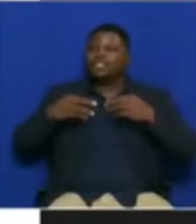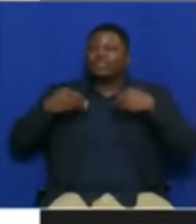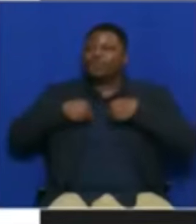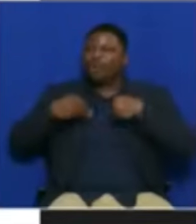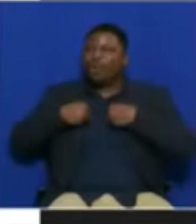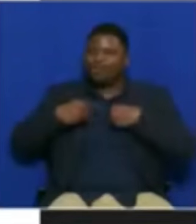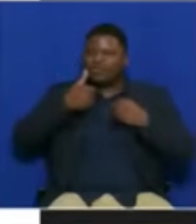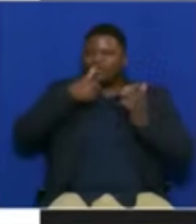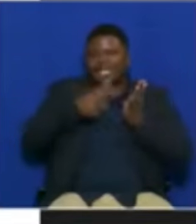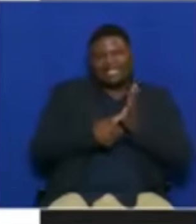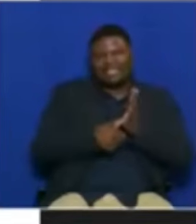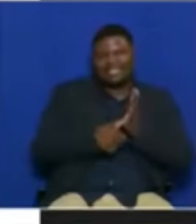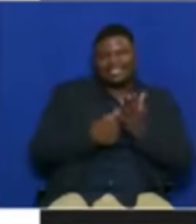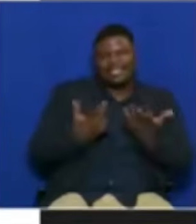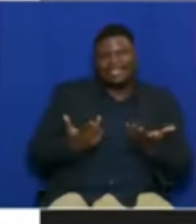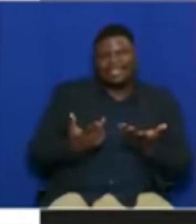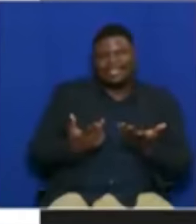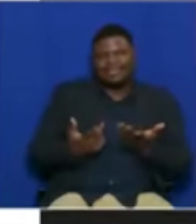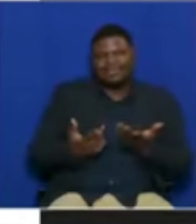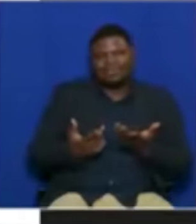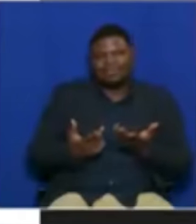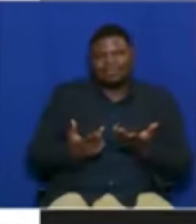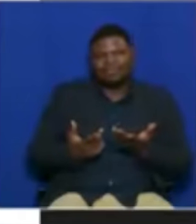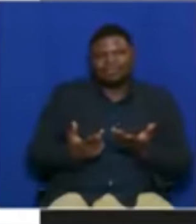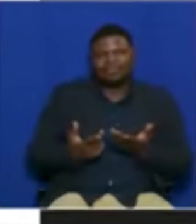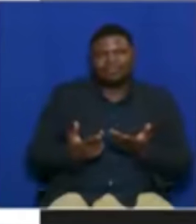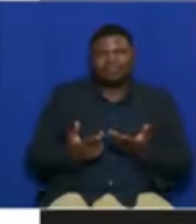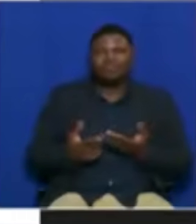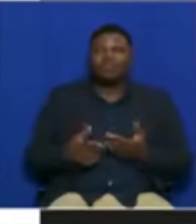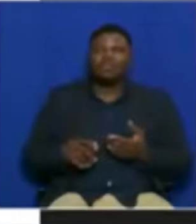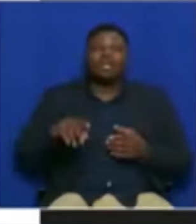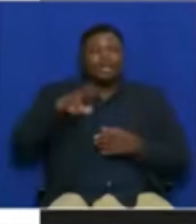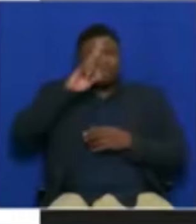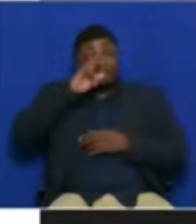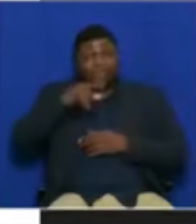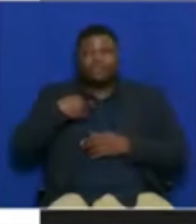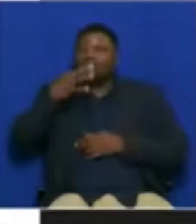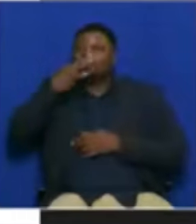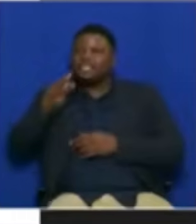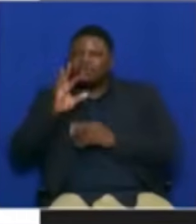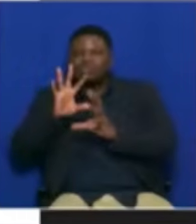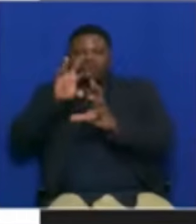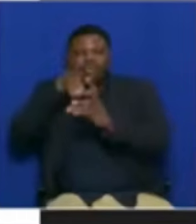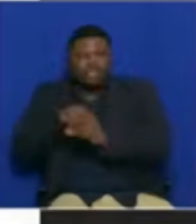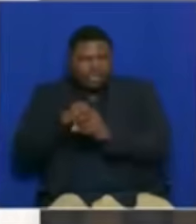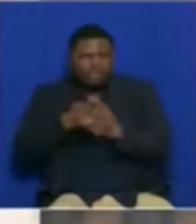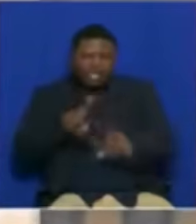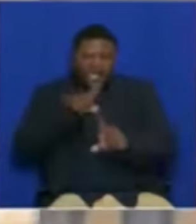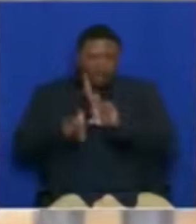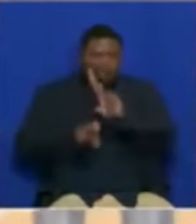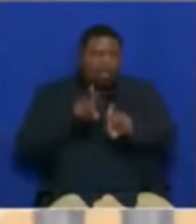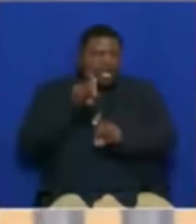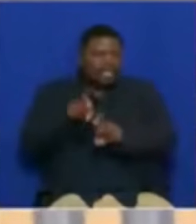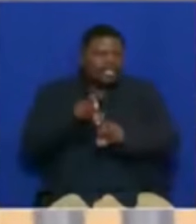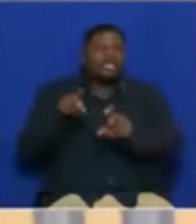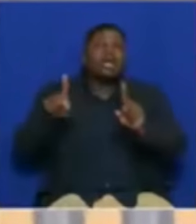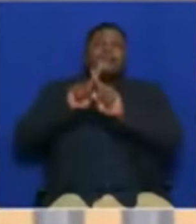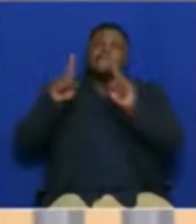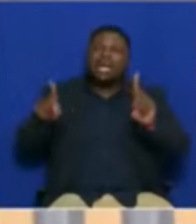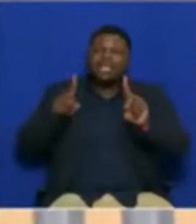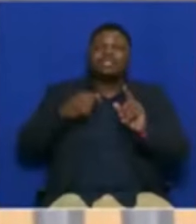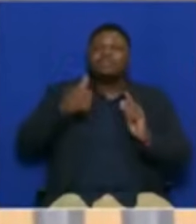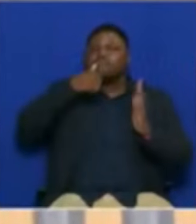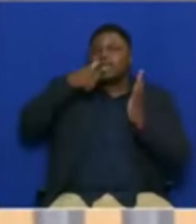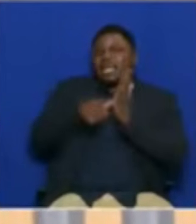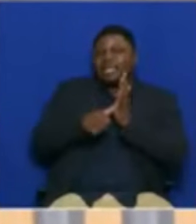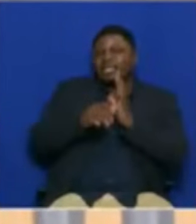do you say, because he's in inquiries, he owns this letter? Why do you say that? It doesn't bear his signature. If